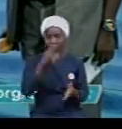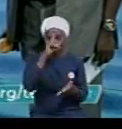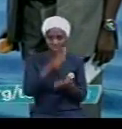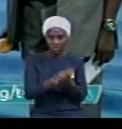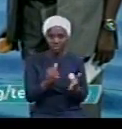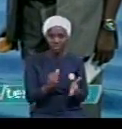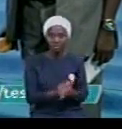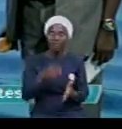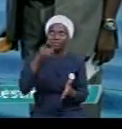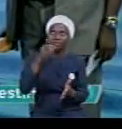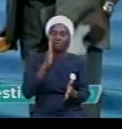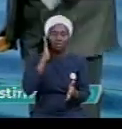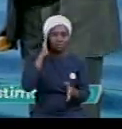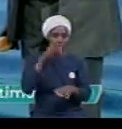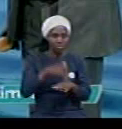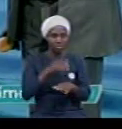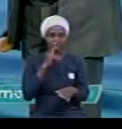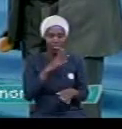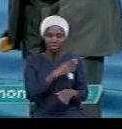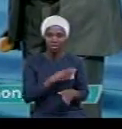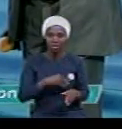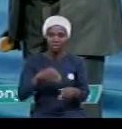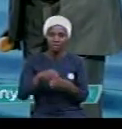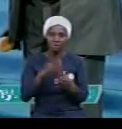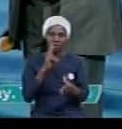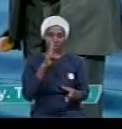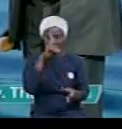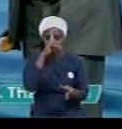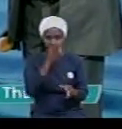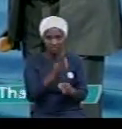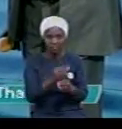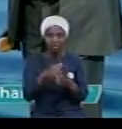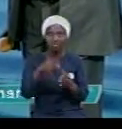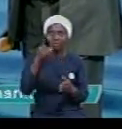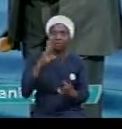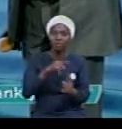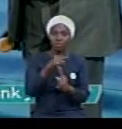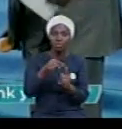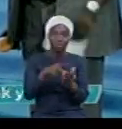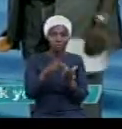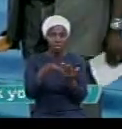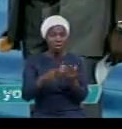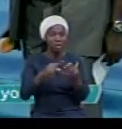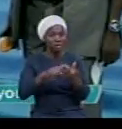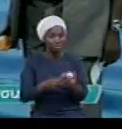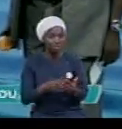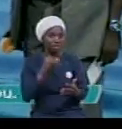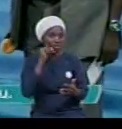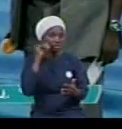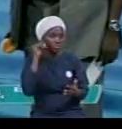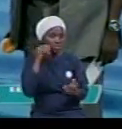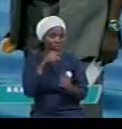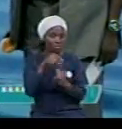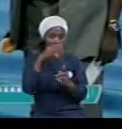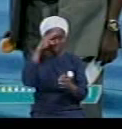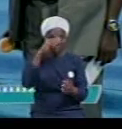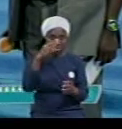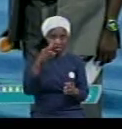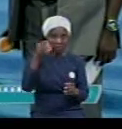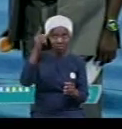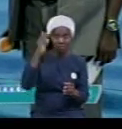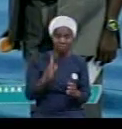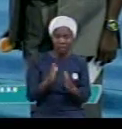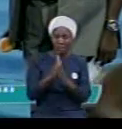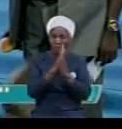faith in God. And when the program started, she said yesterday, when the man of God was praying, say, lay your